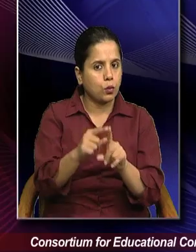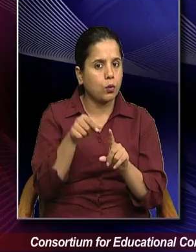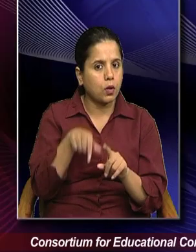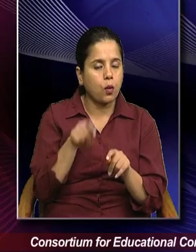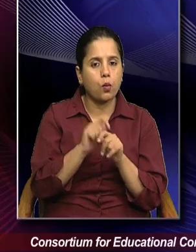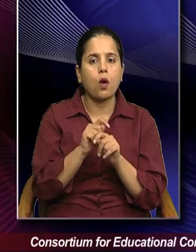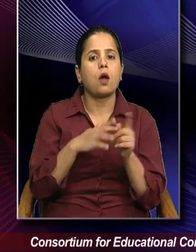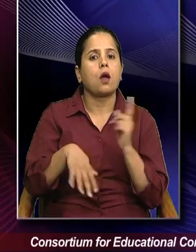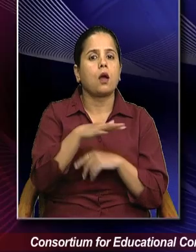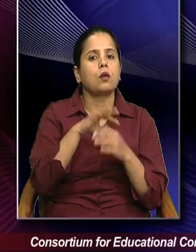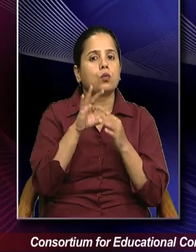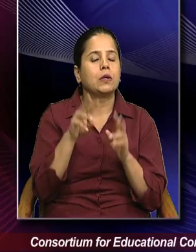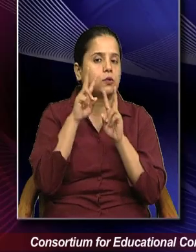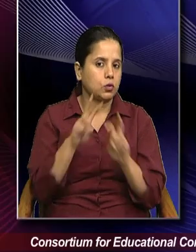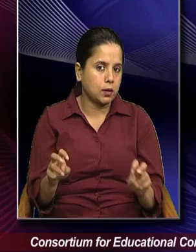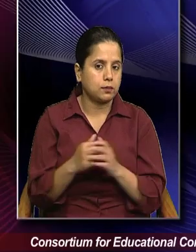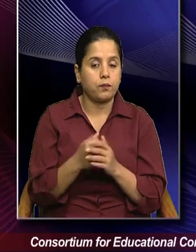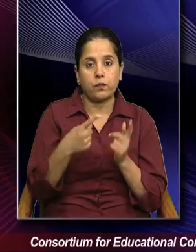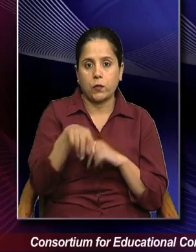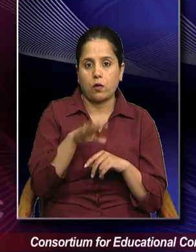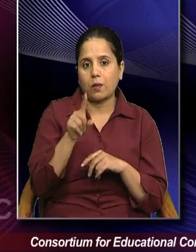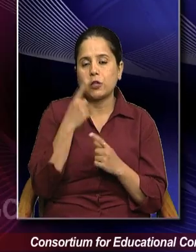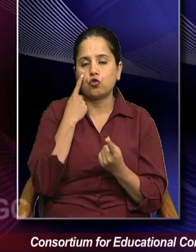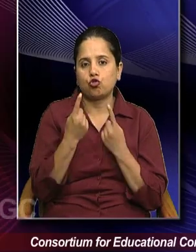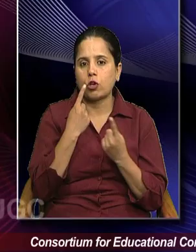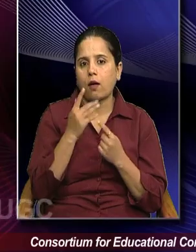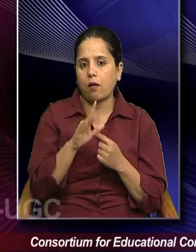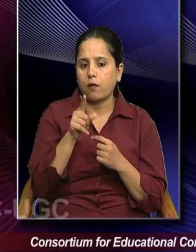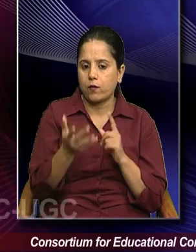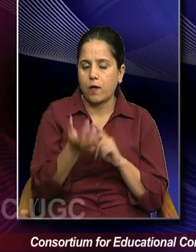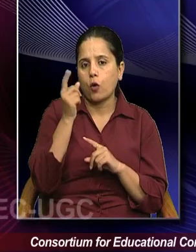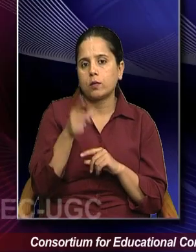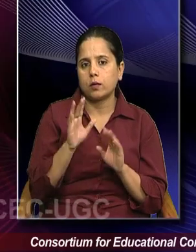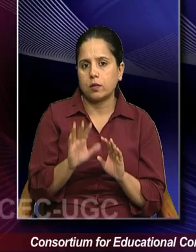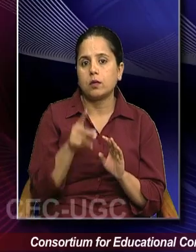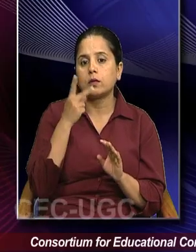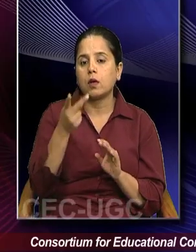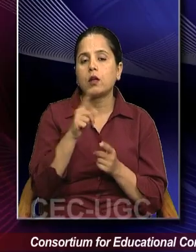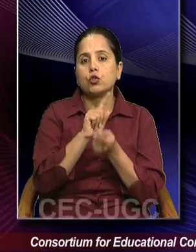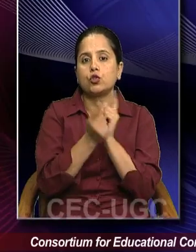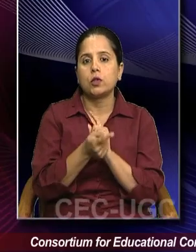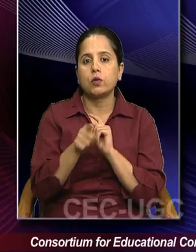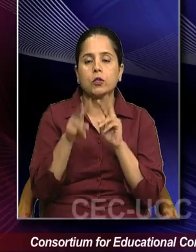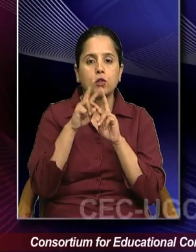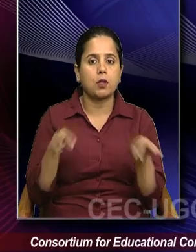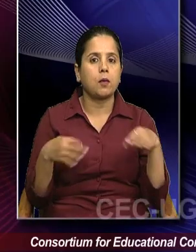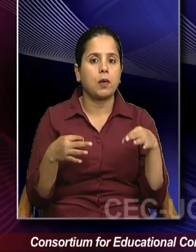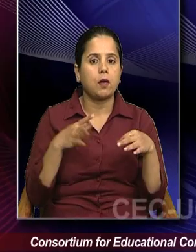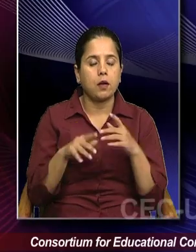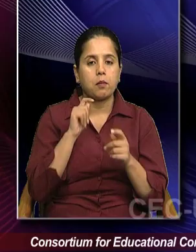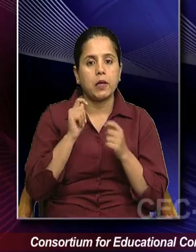works based on this research? So you have to check and find out. Way to convert a research paper into